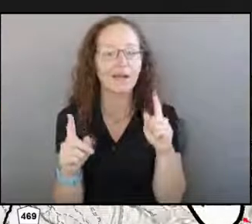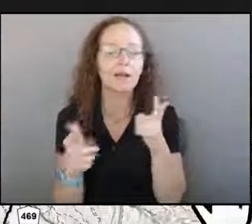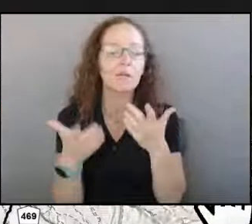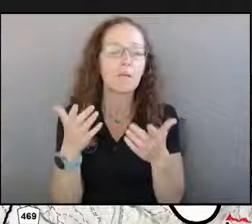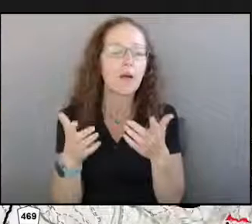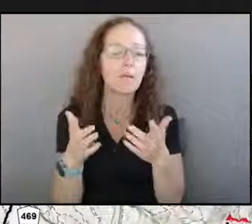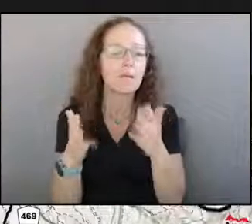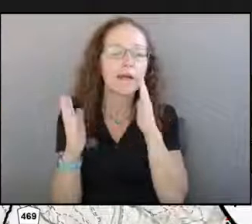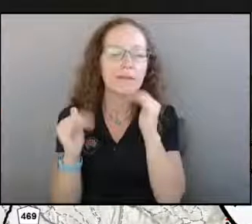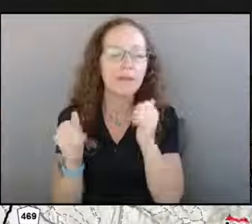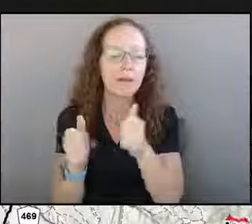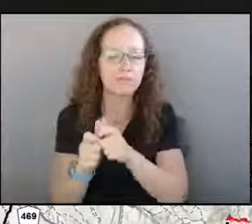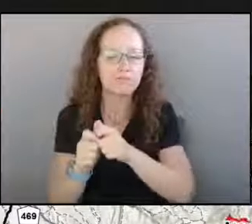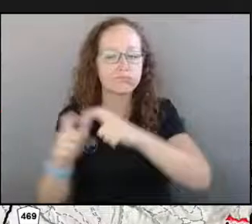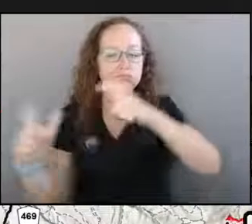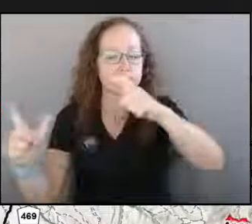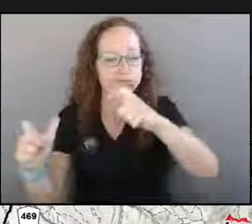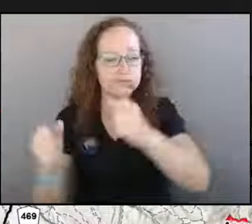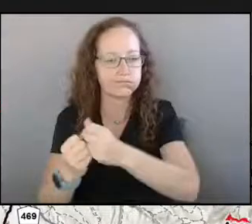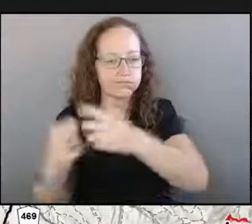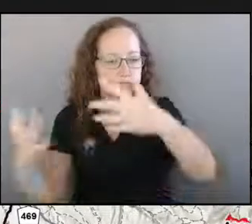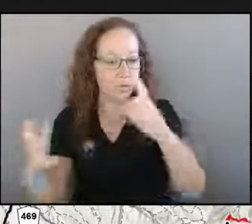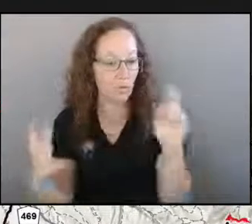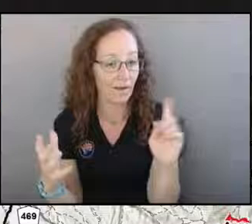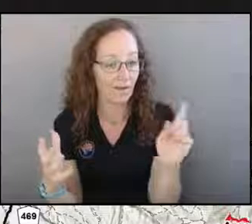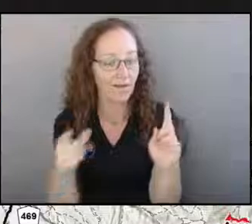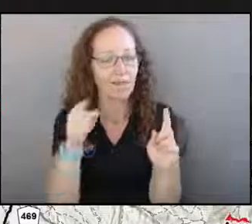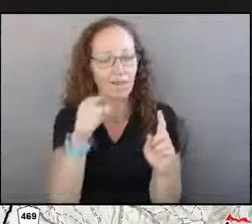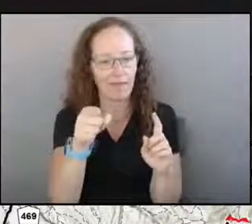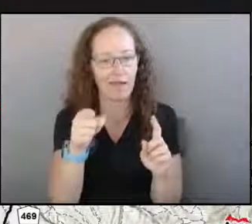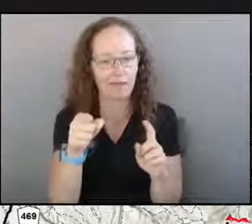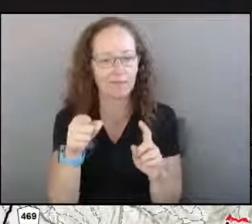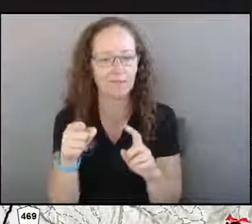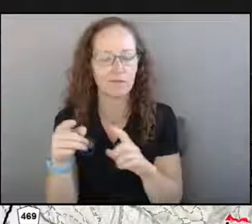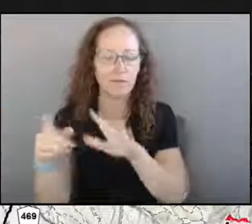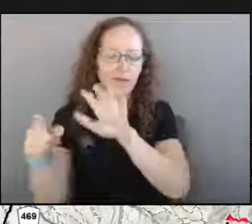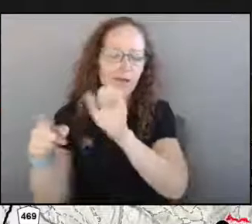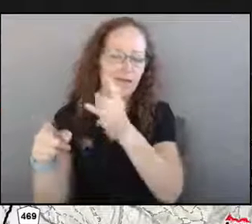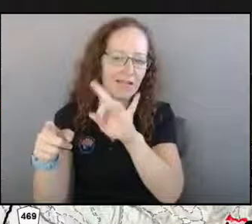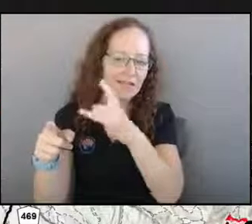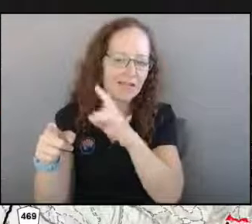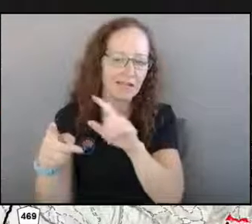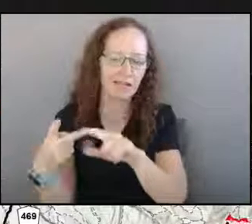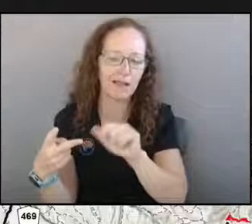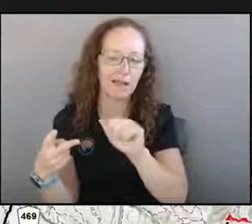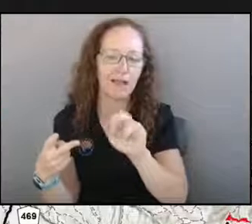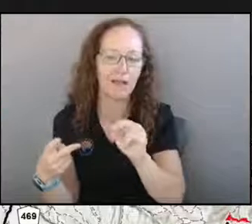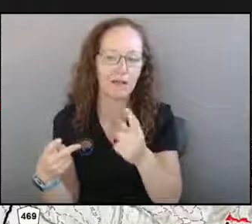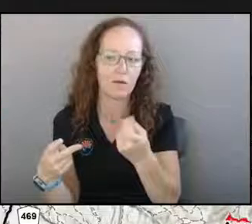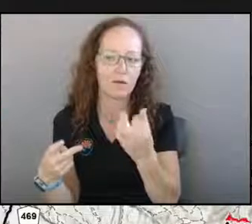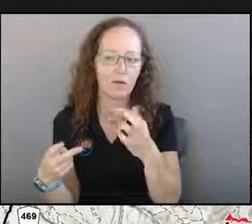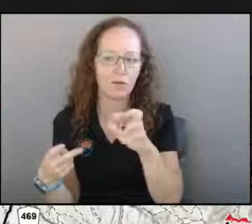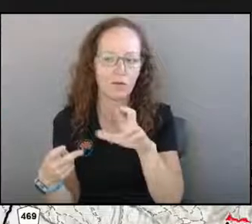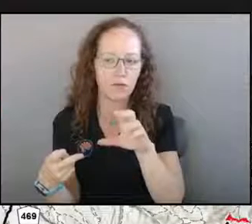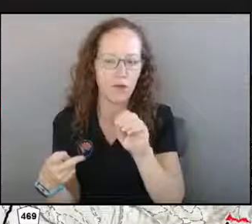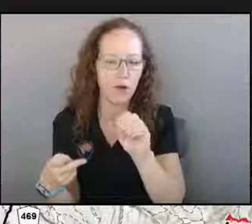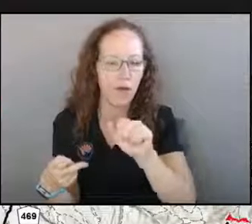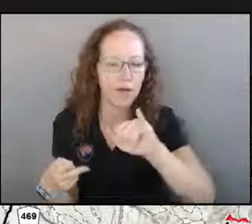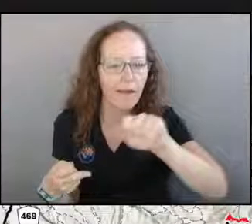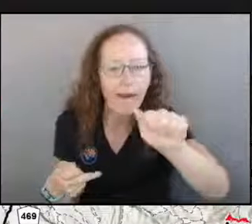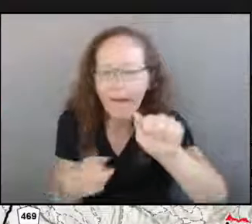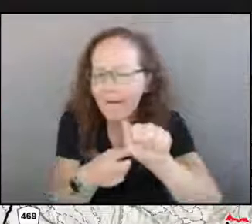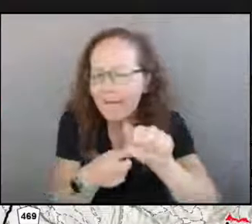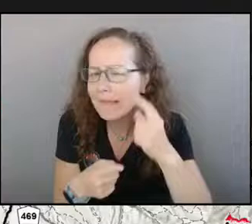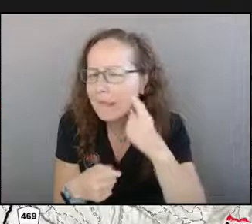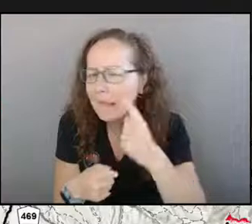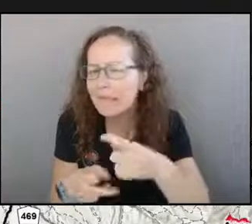this area that's threatening the 518 Angostura, I think it is called. I'm going to murder a lot of names, so please